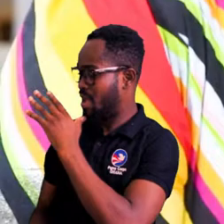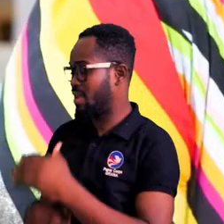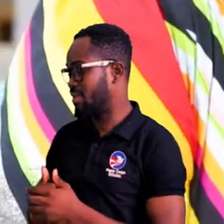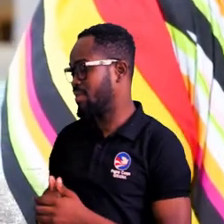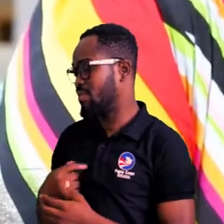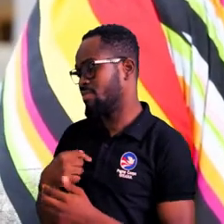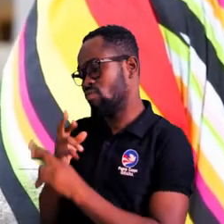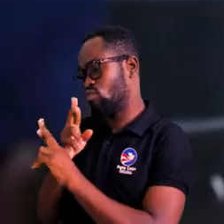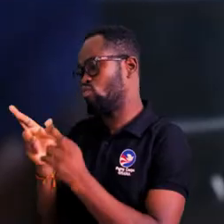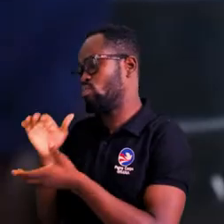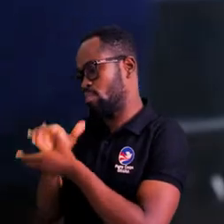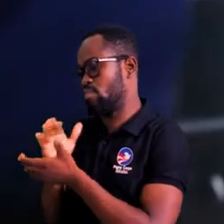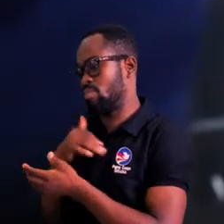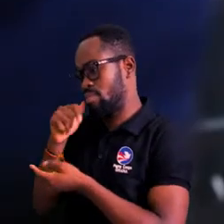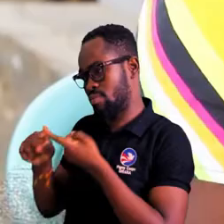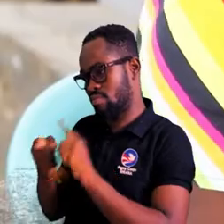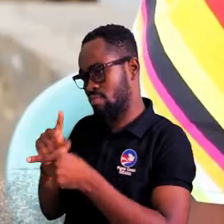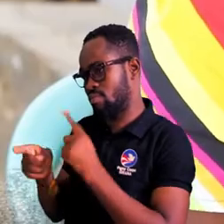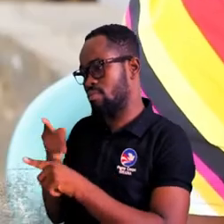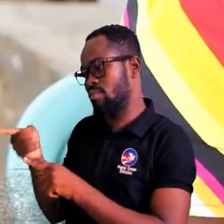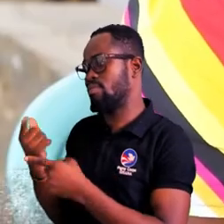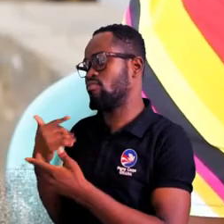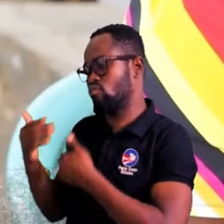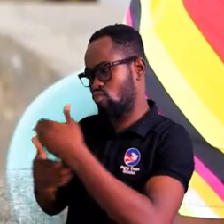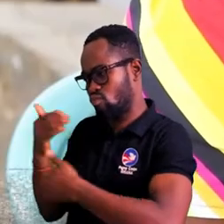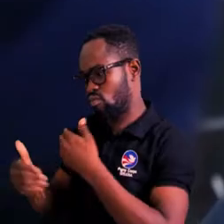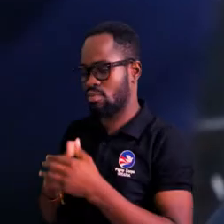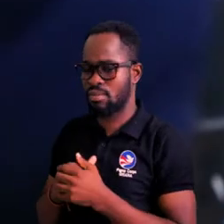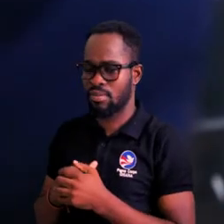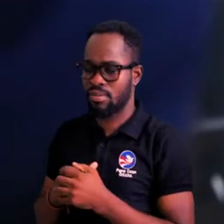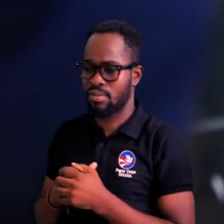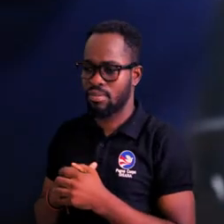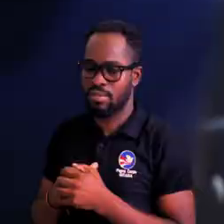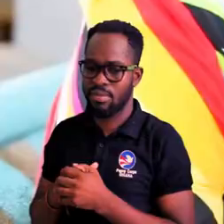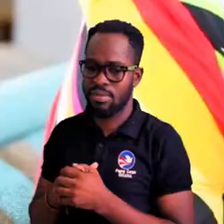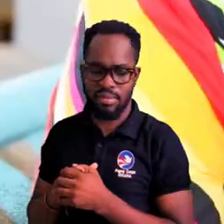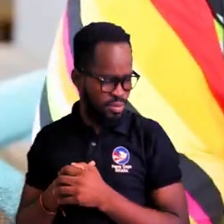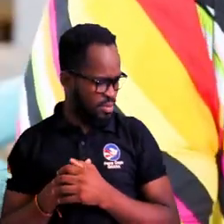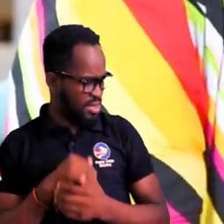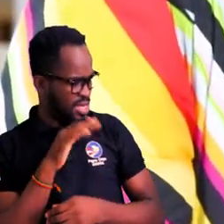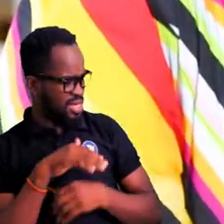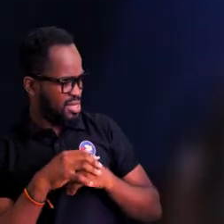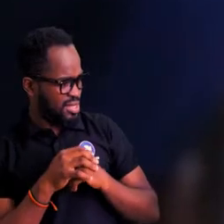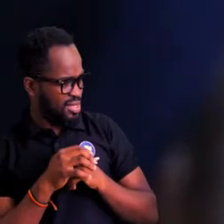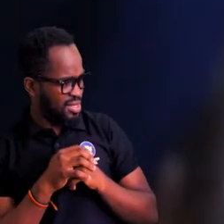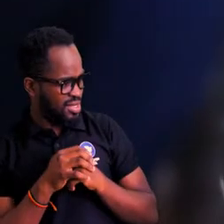Ma, I think I'm ready to marry my girlfriend and I want us to start the process.